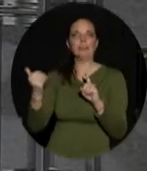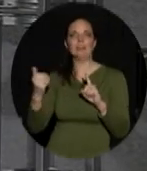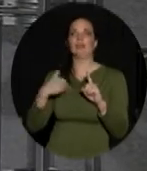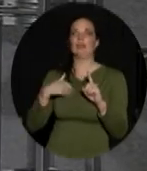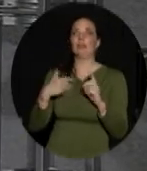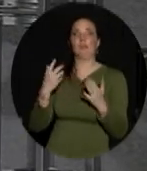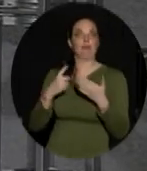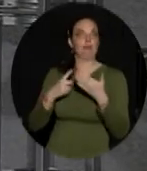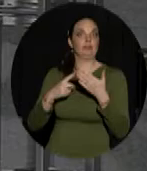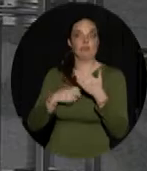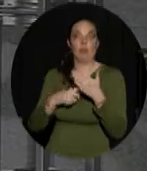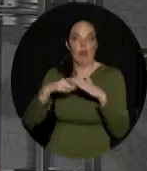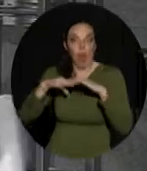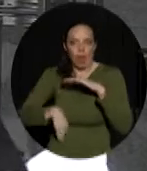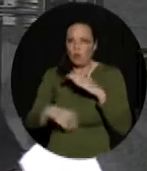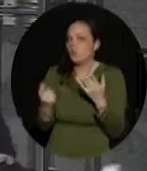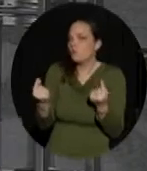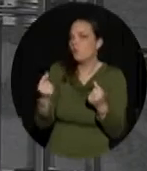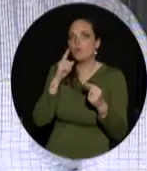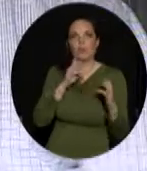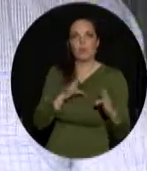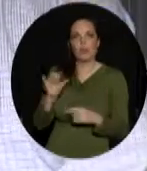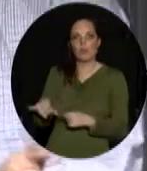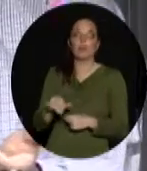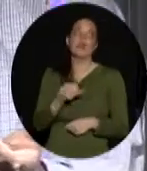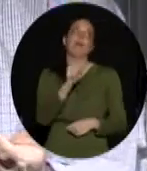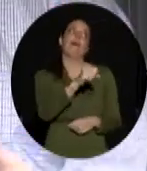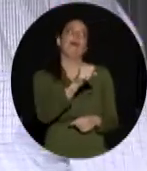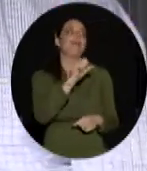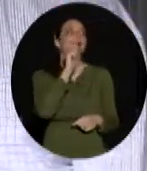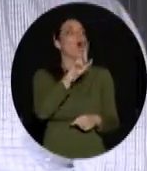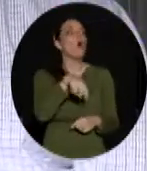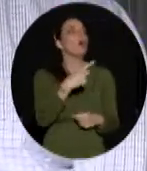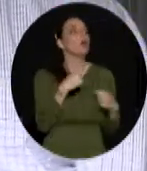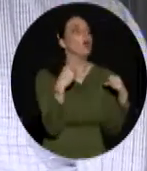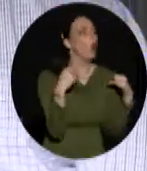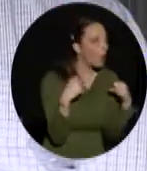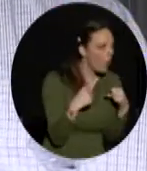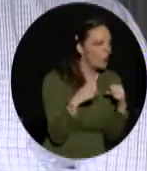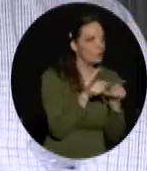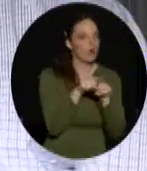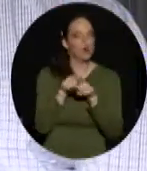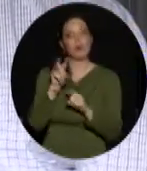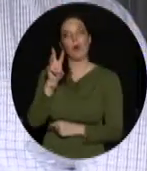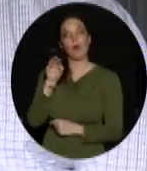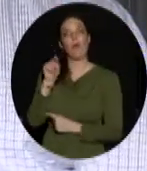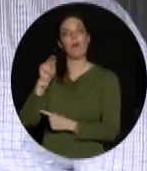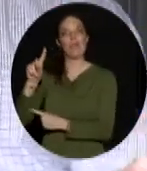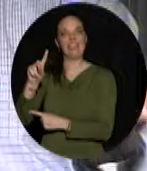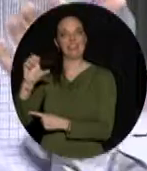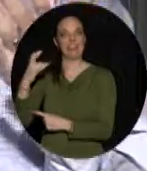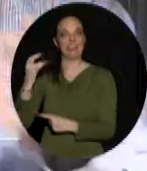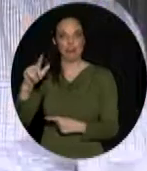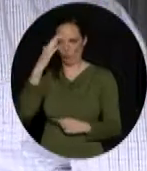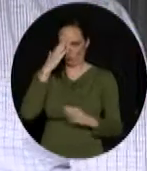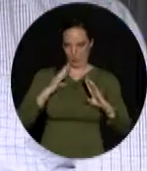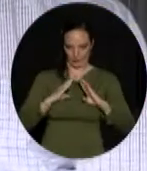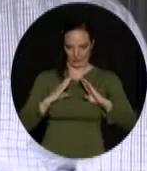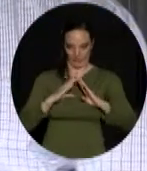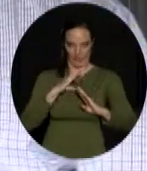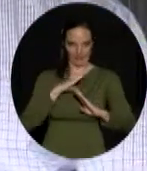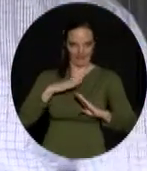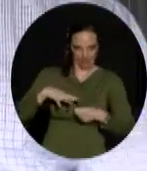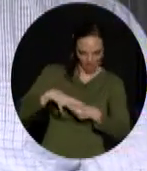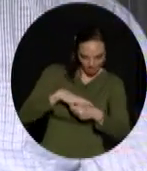do to prepare ourselves for that, and why? And it's not just the cold, it's the wind chill as well. That we get a lot of, especially around downtown Cleveland. If you're